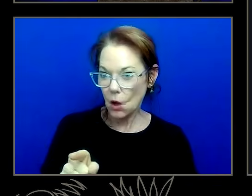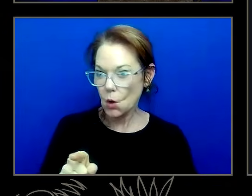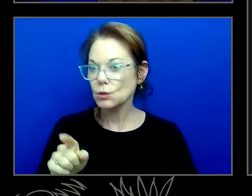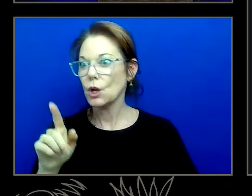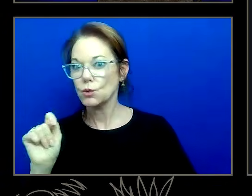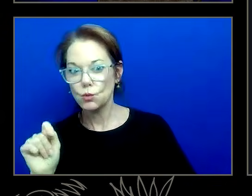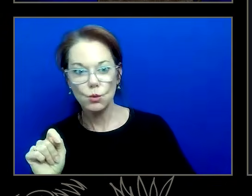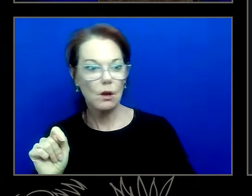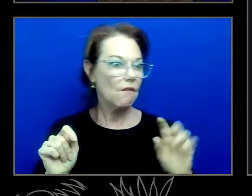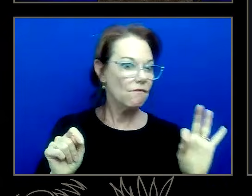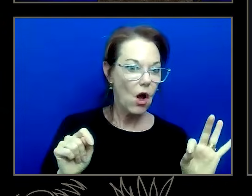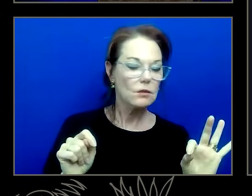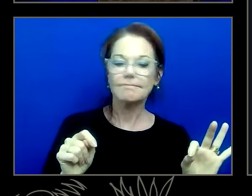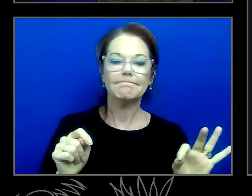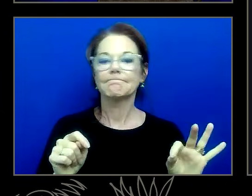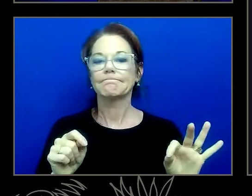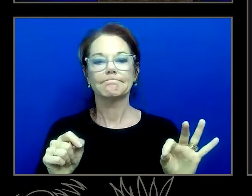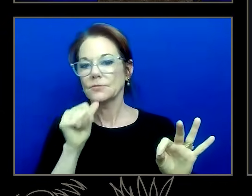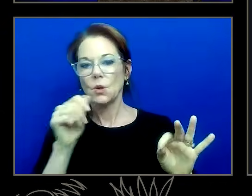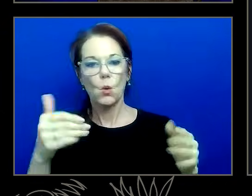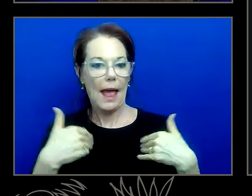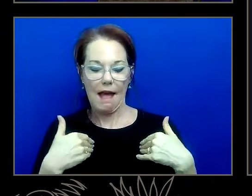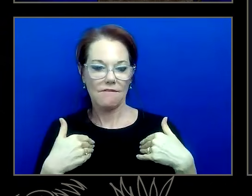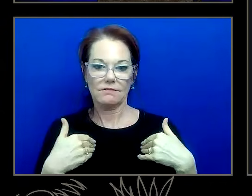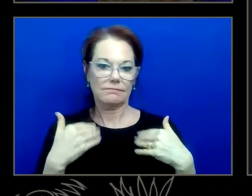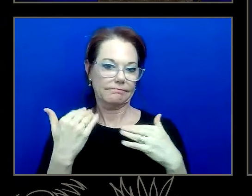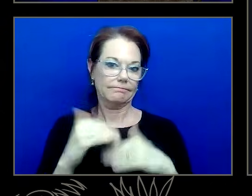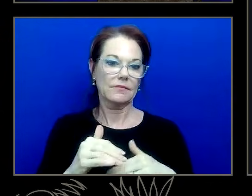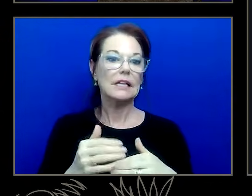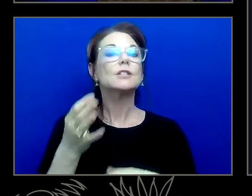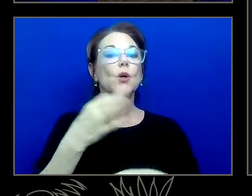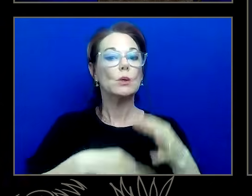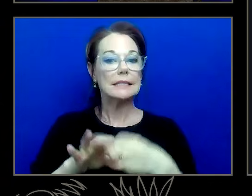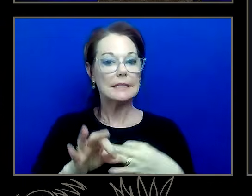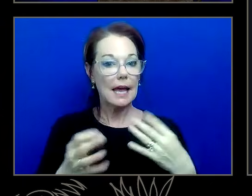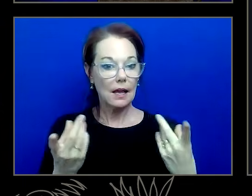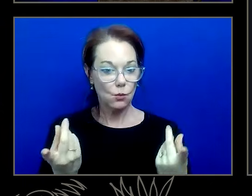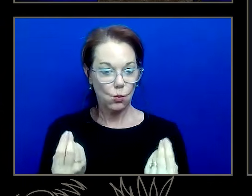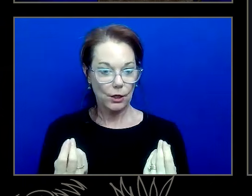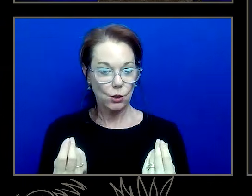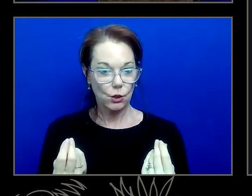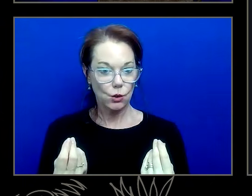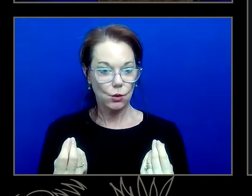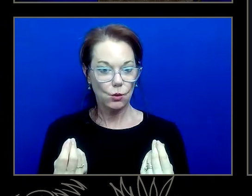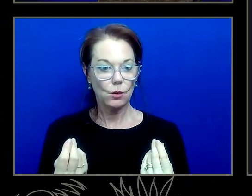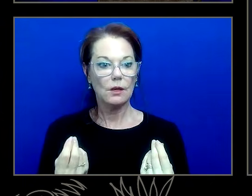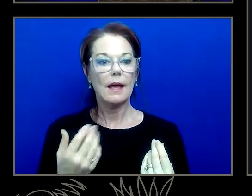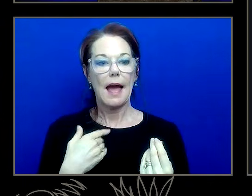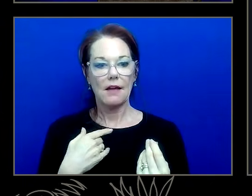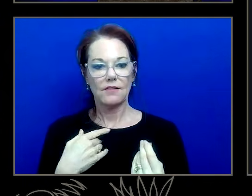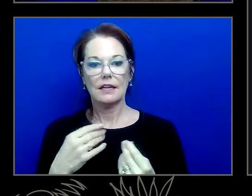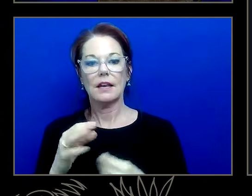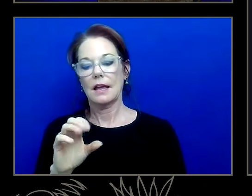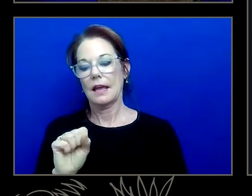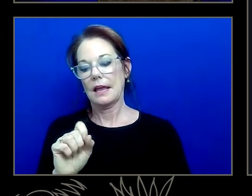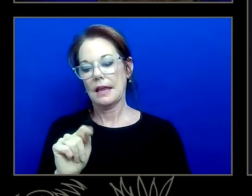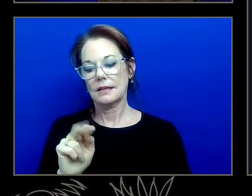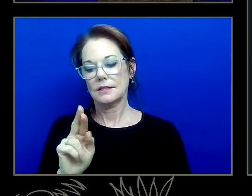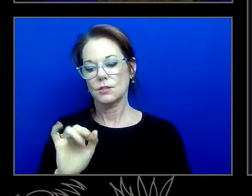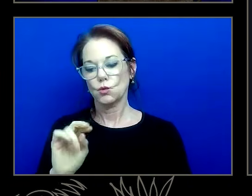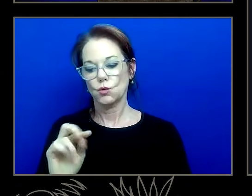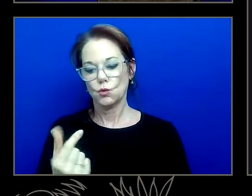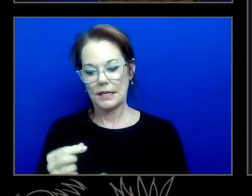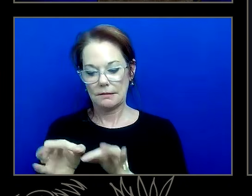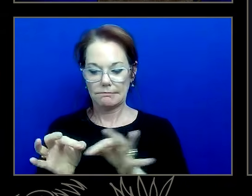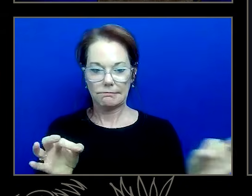that exclusivity. So what you could do instead, the first step, is using a string enum, where you could say it can only